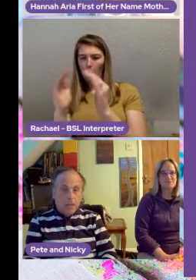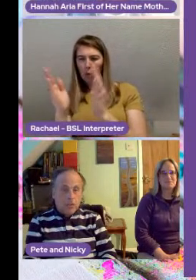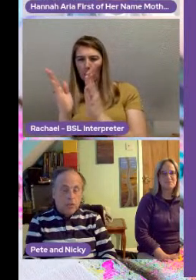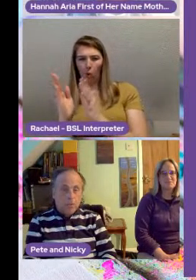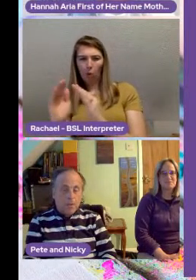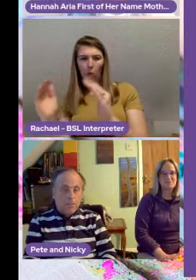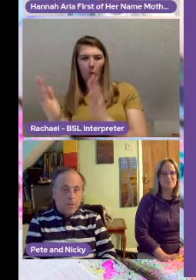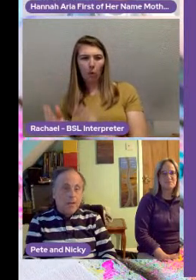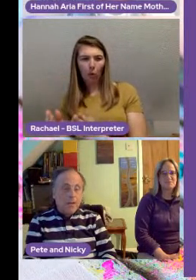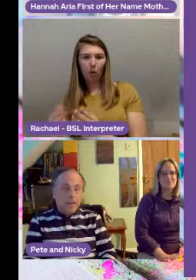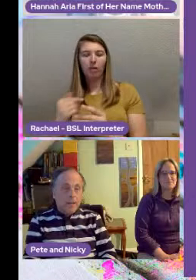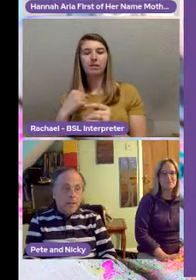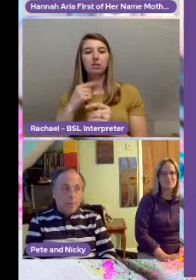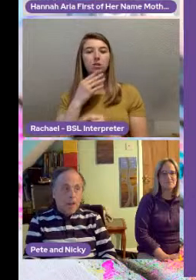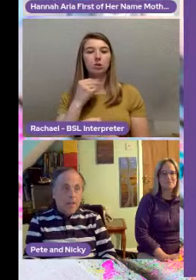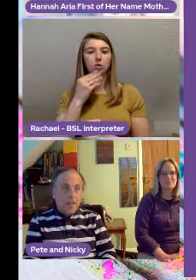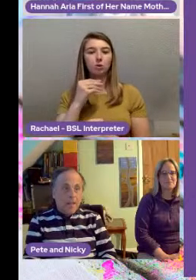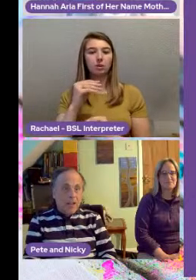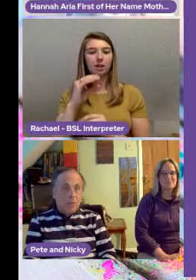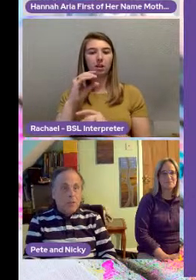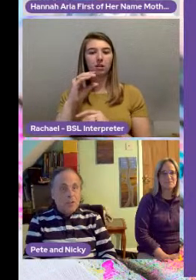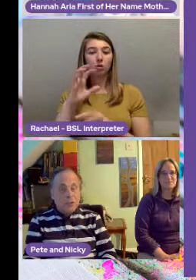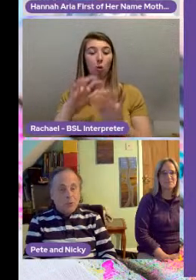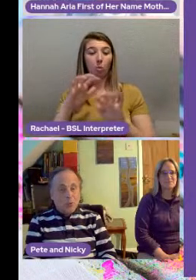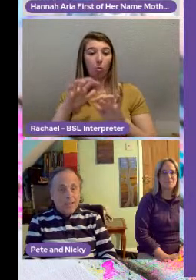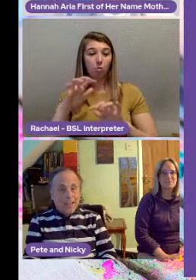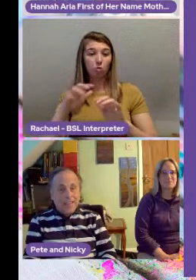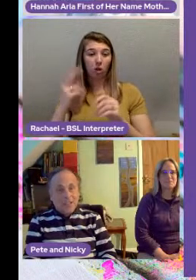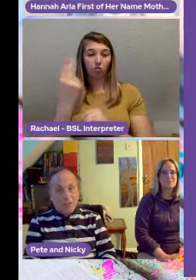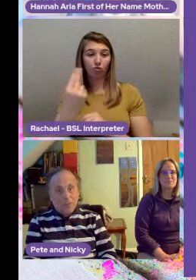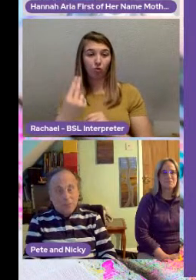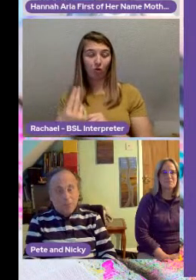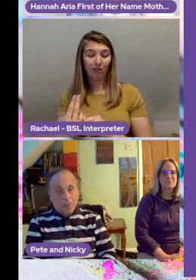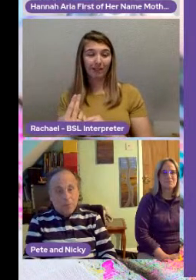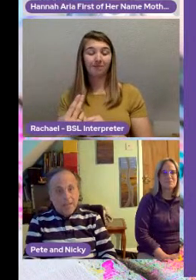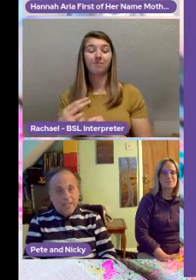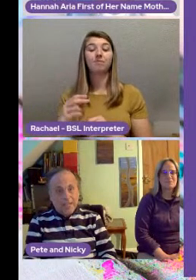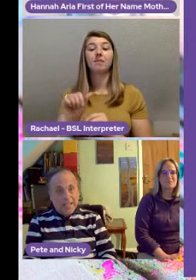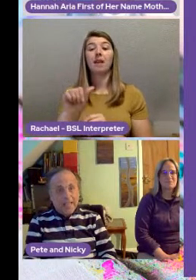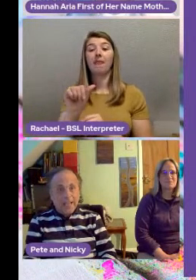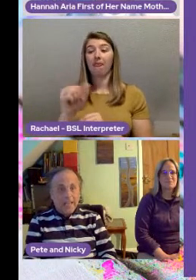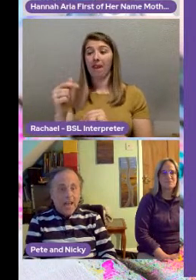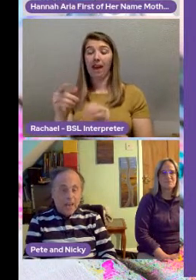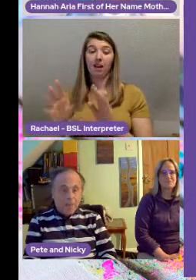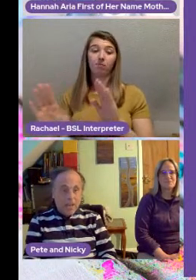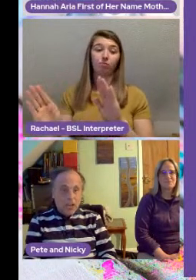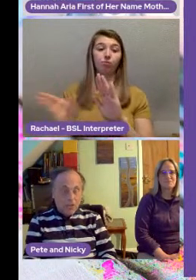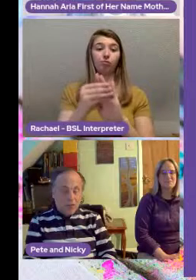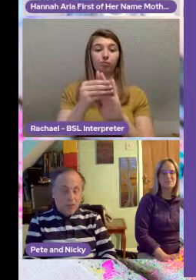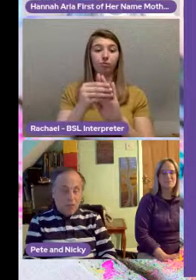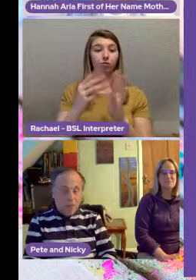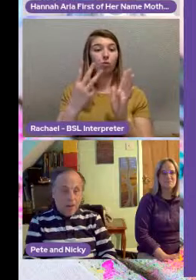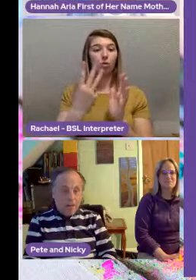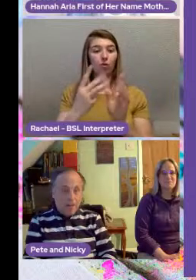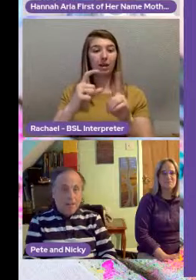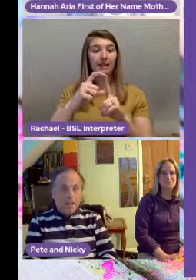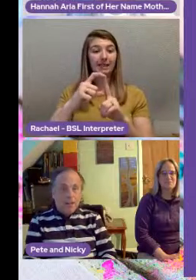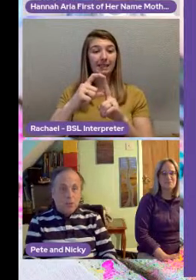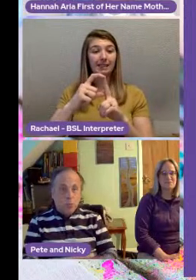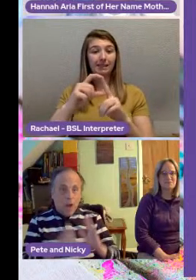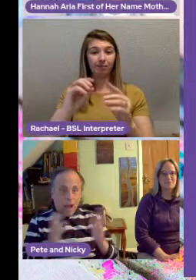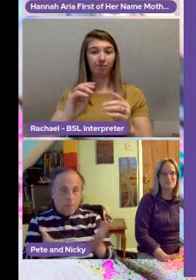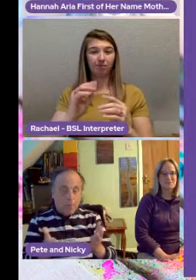a drawing package on a computer. I then loaded the drawing into some 3D animation